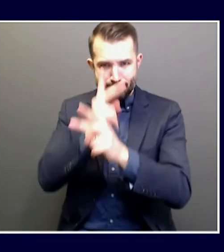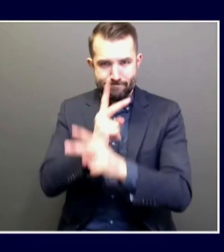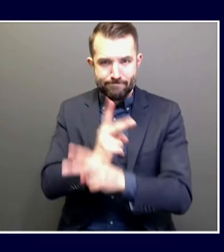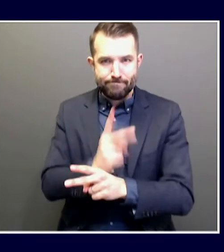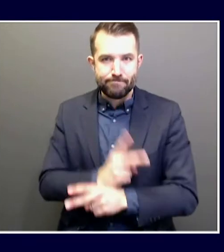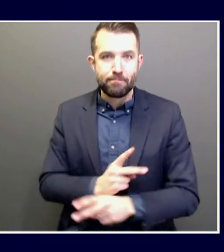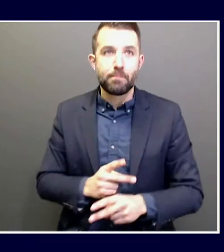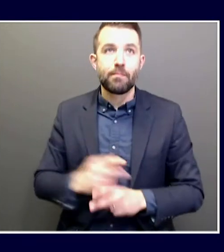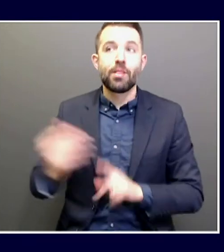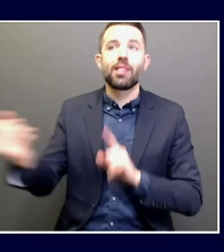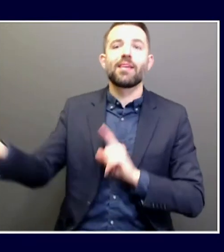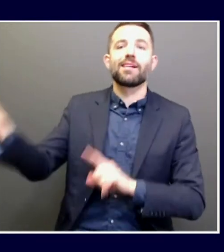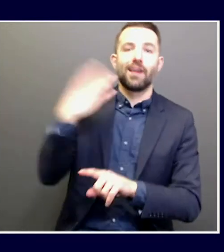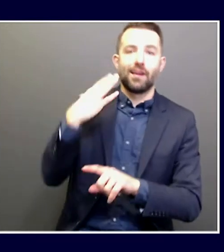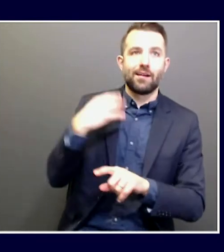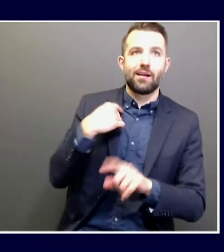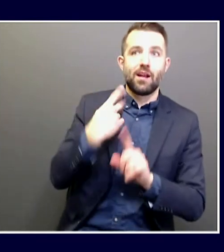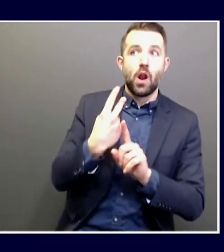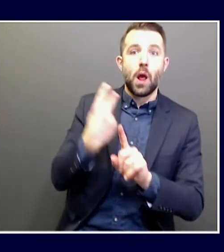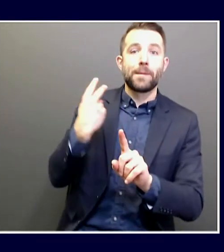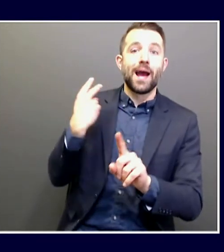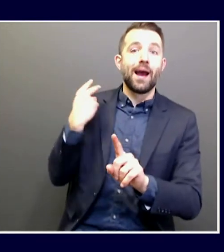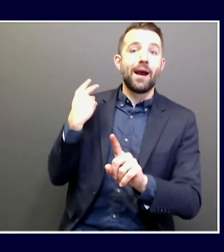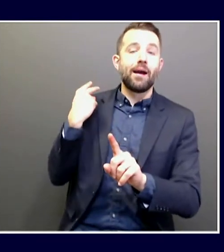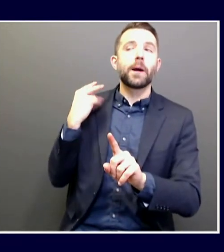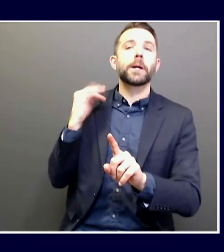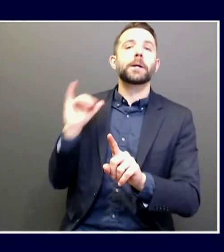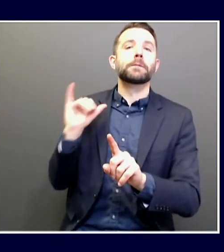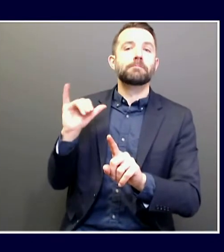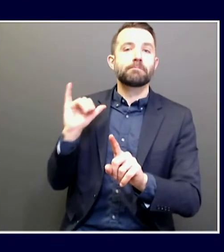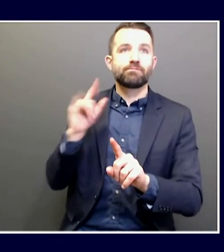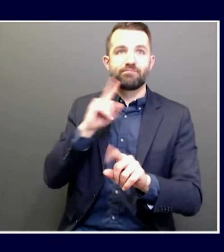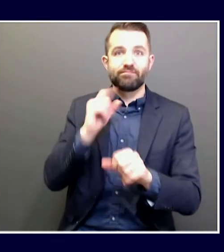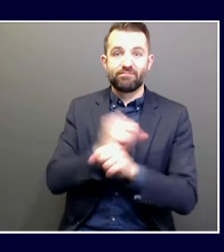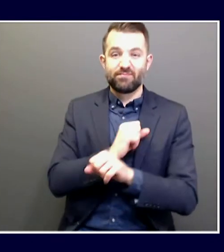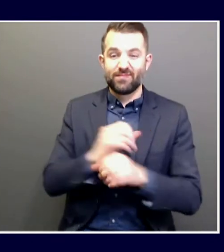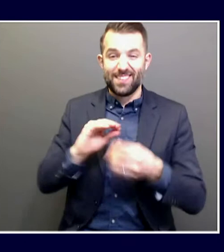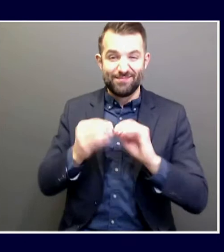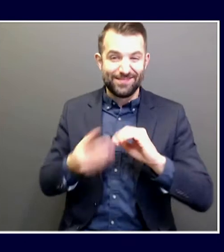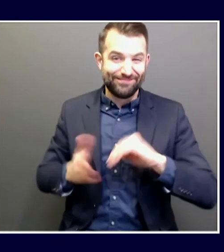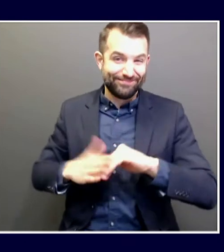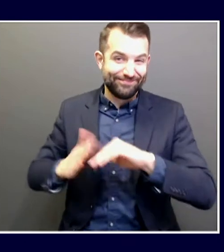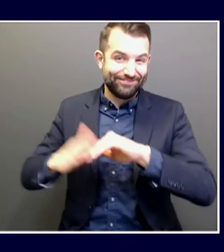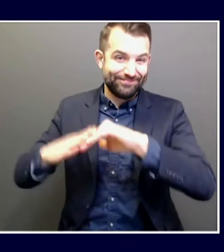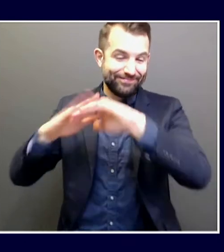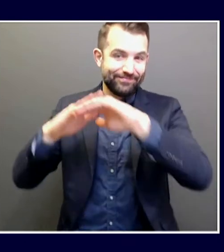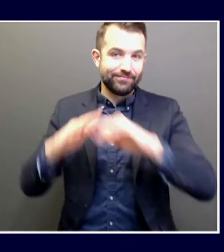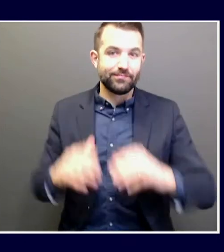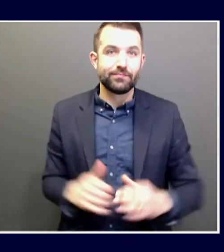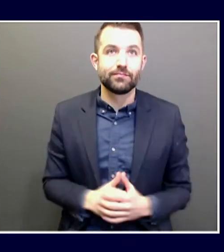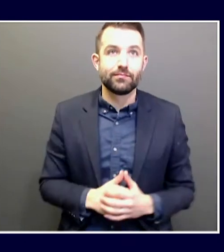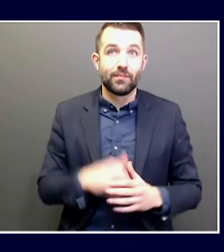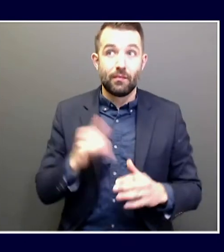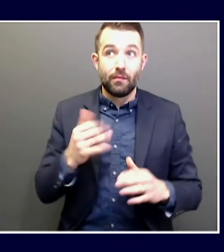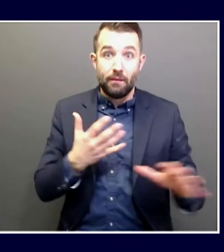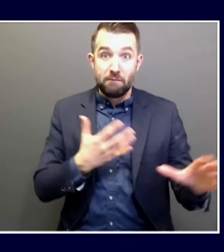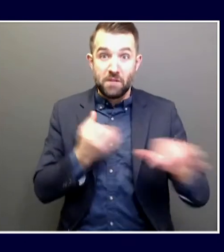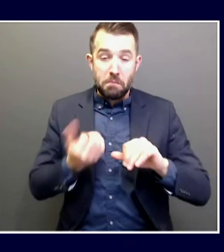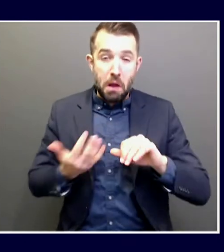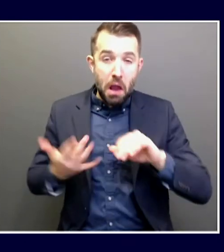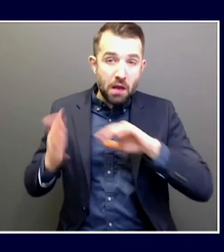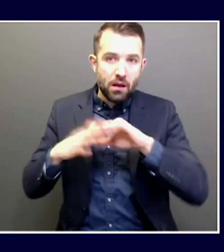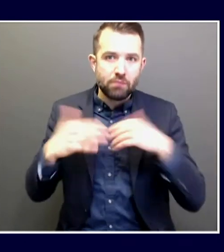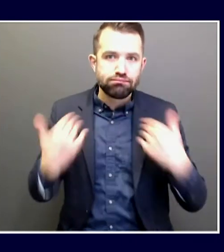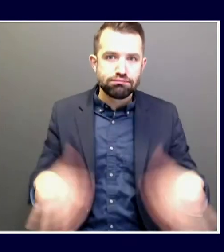help us understand the higher bound. Okay, so it's increased pretty rapidly to being the predominant strain in the state. That